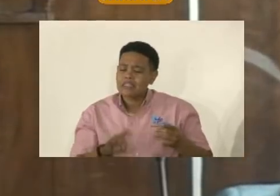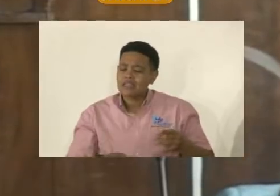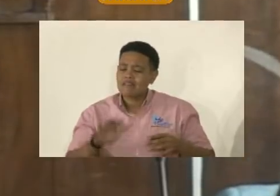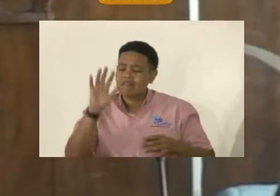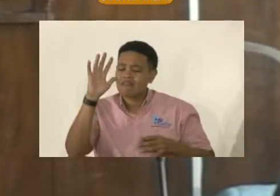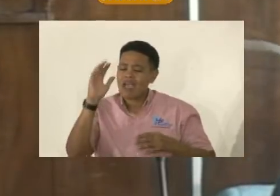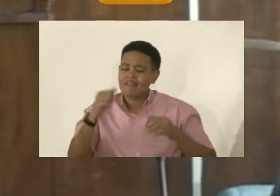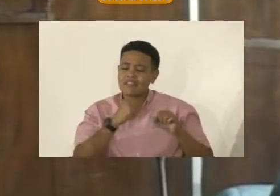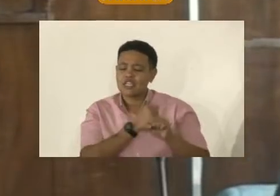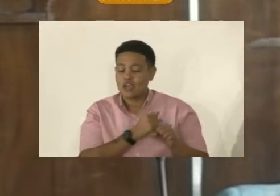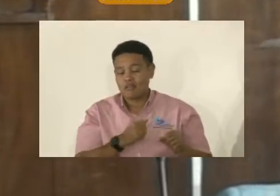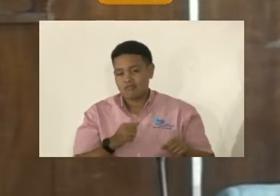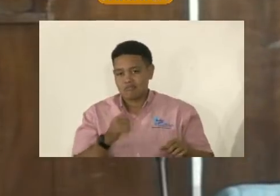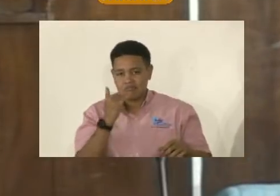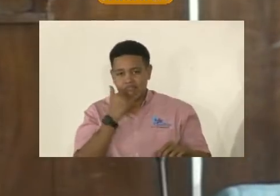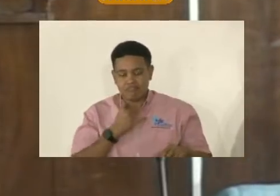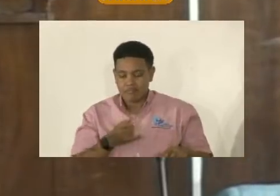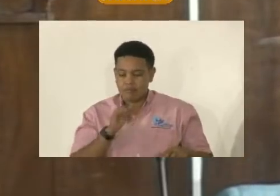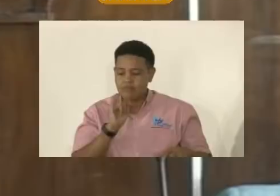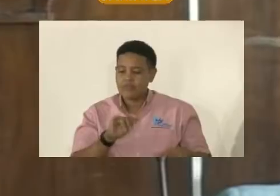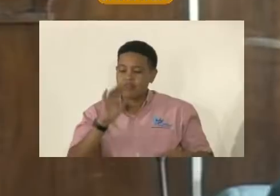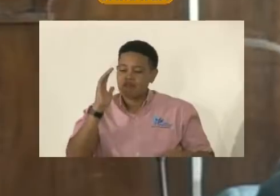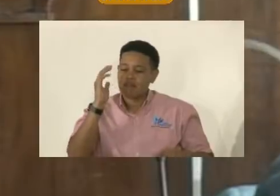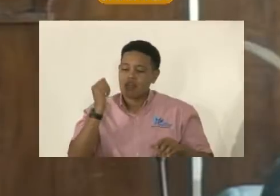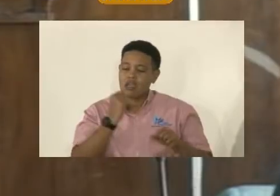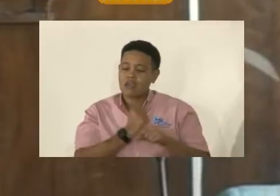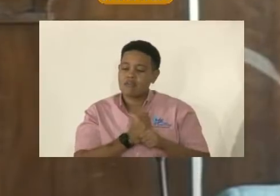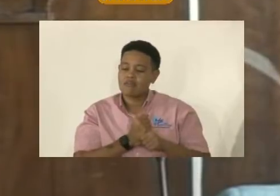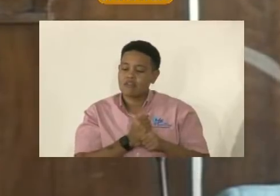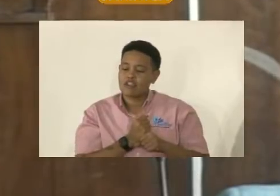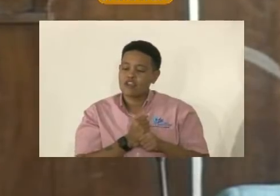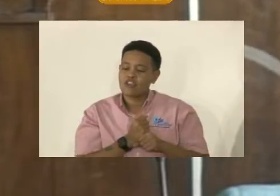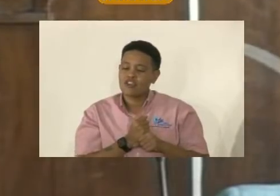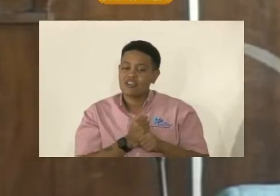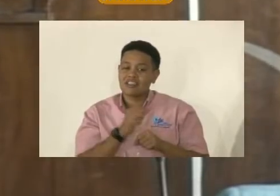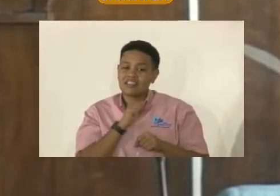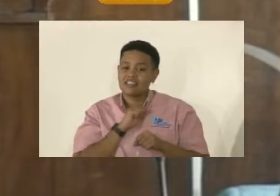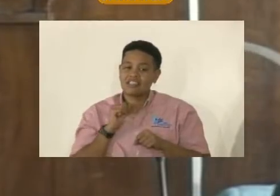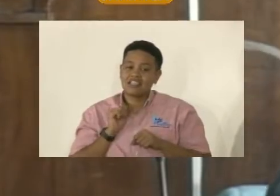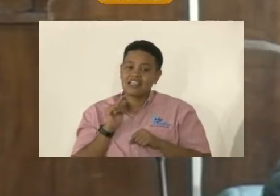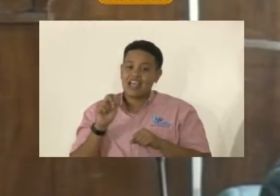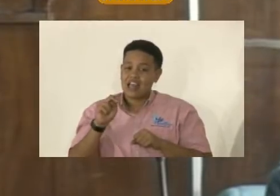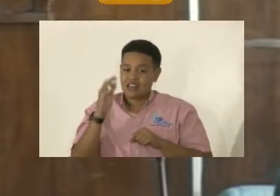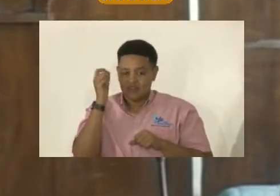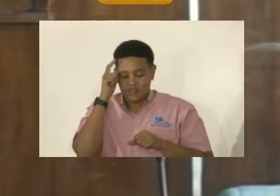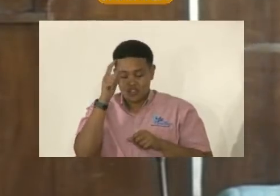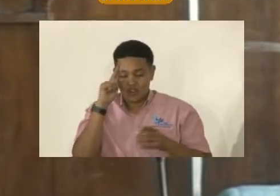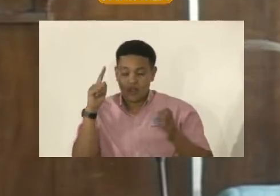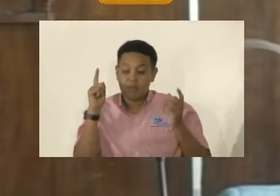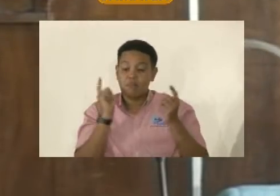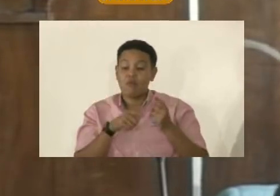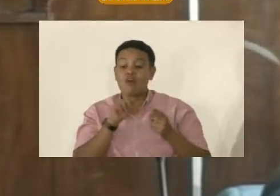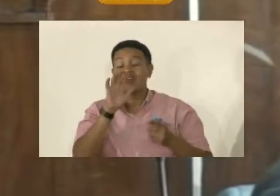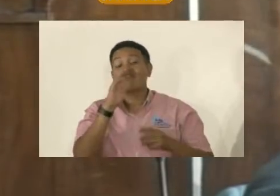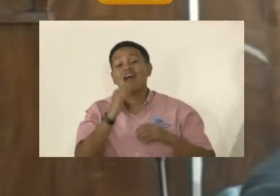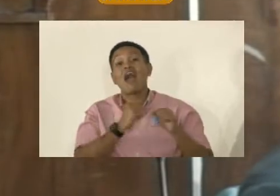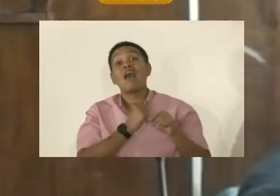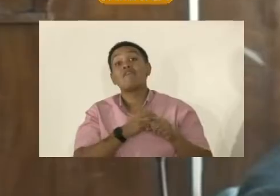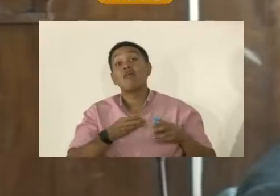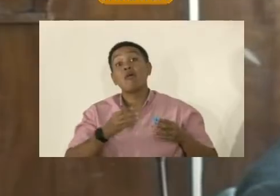misstep, and that is the 5-year, Senator Allen, you will relate to this one in particular, the 5-year